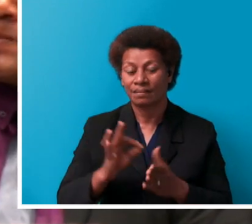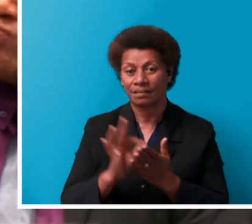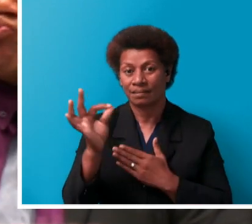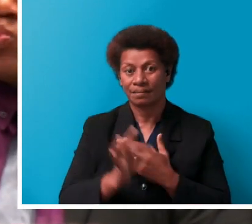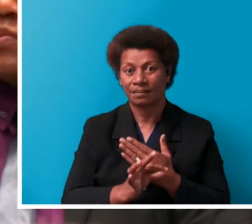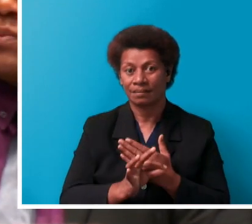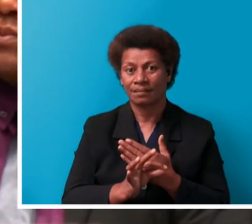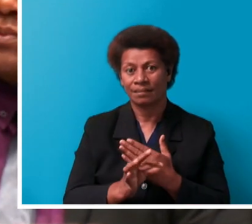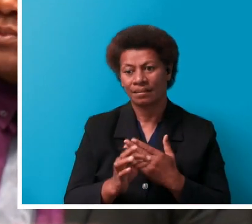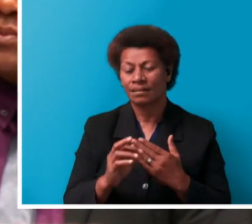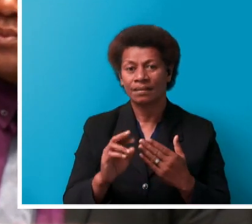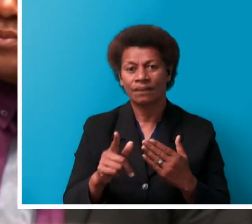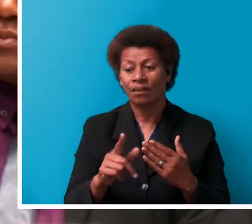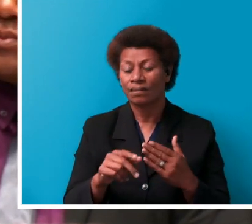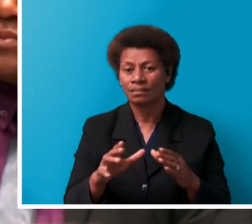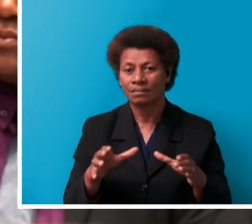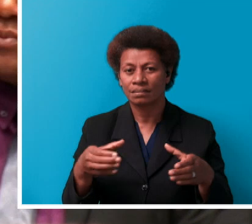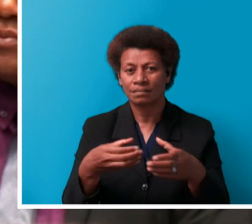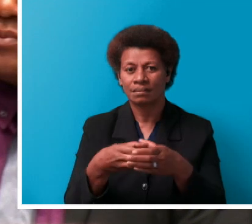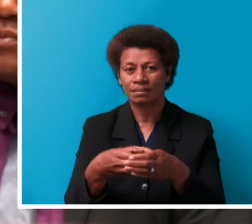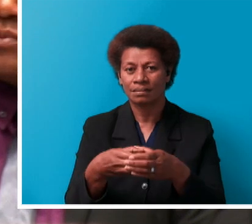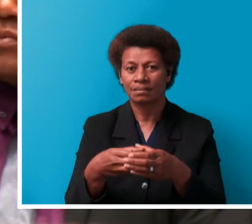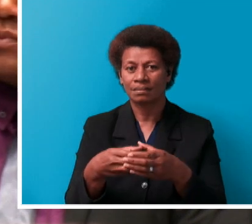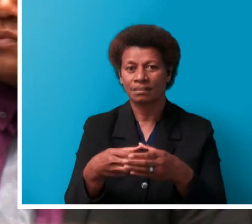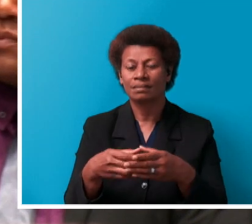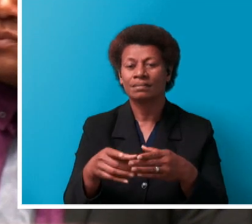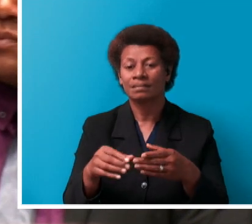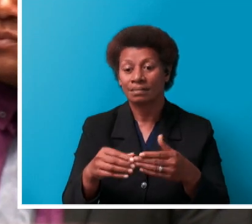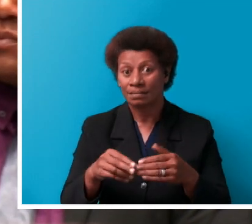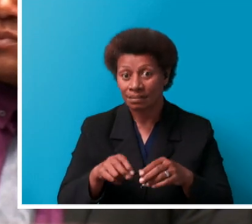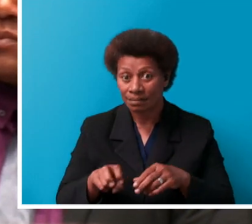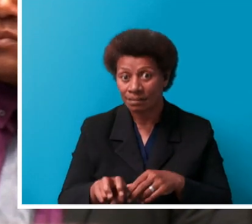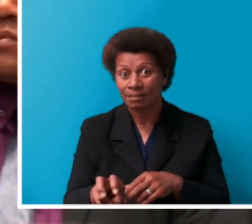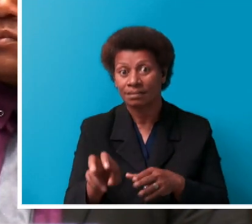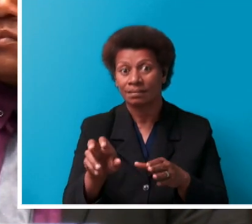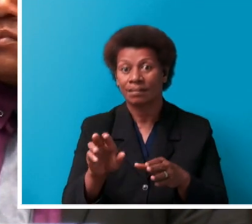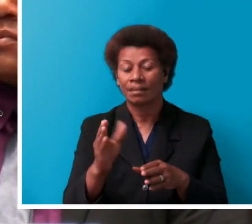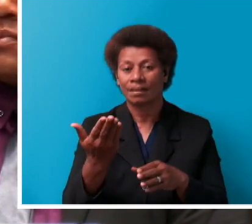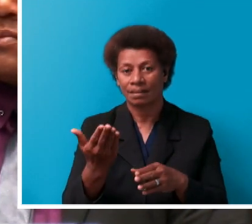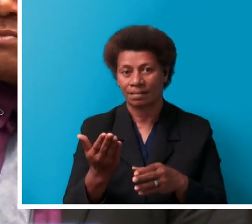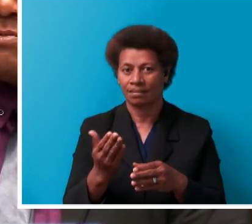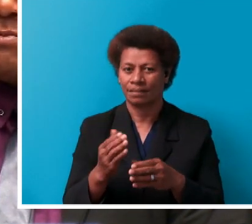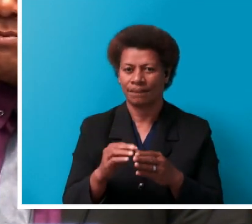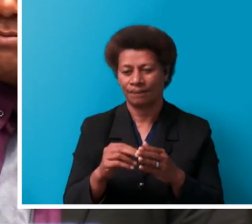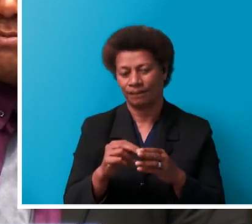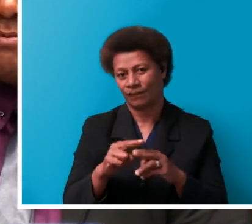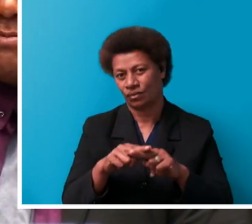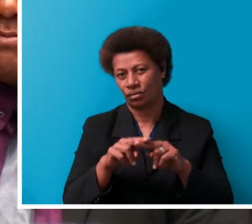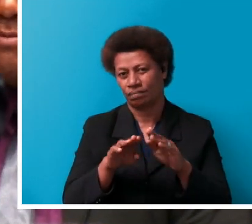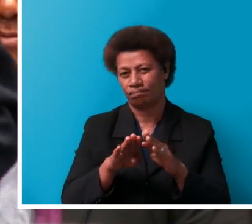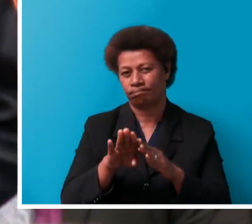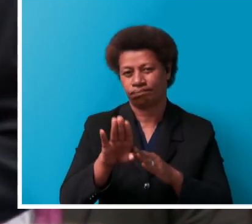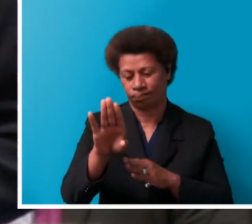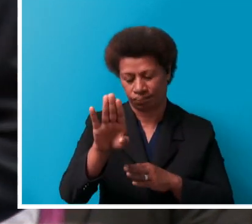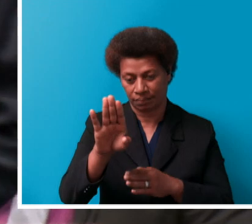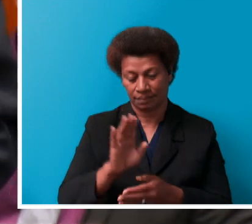setting the tone for our collective journey towards a resilient, united, and prosperous Fiji. Mr.